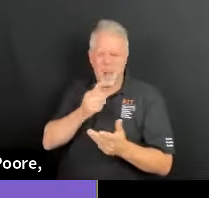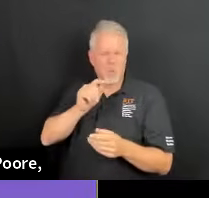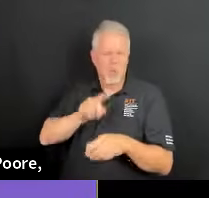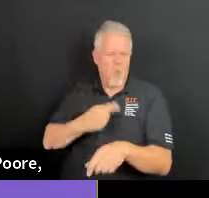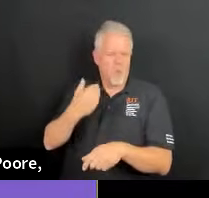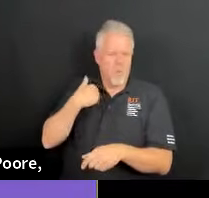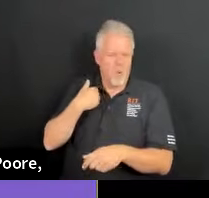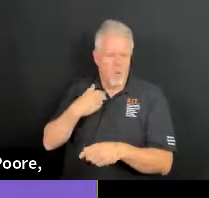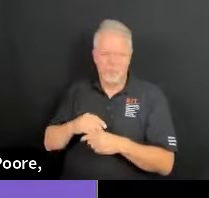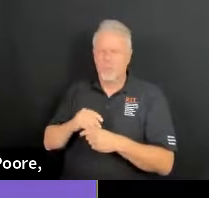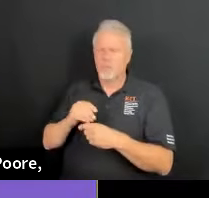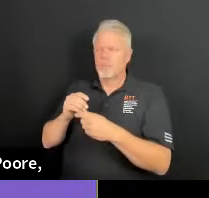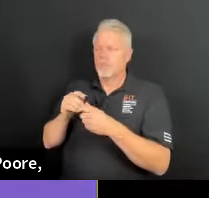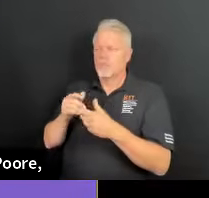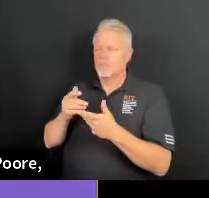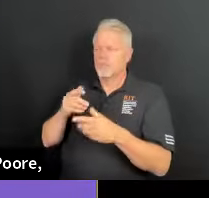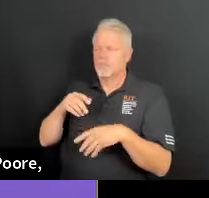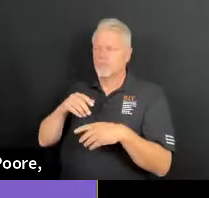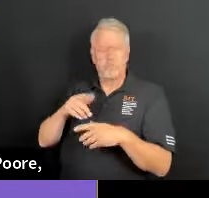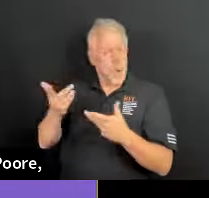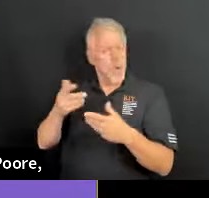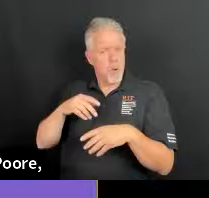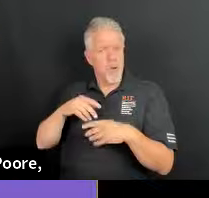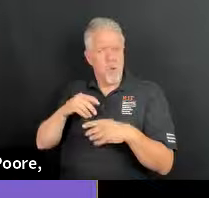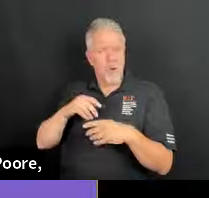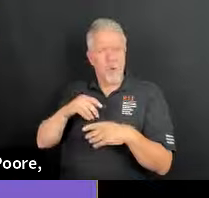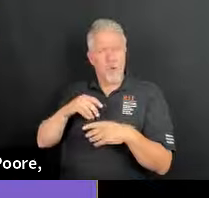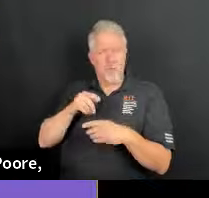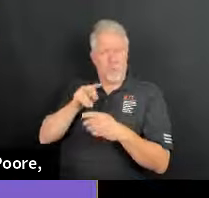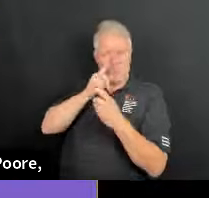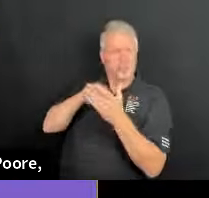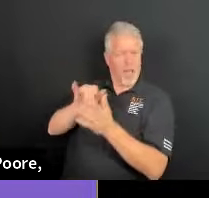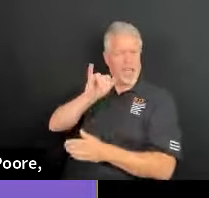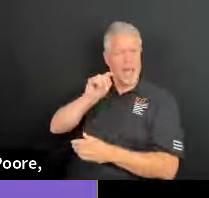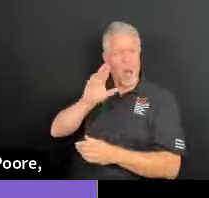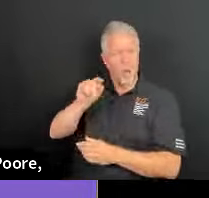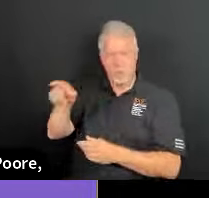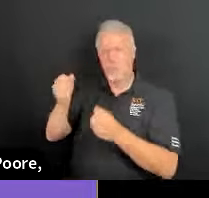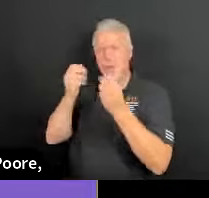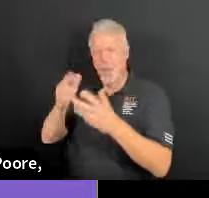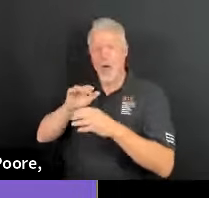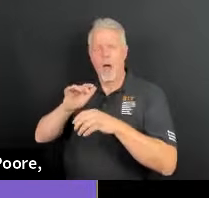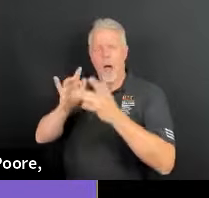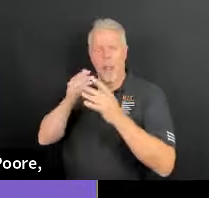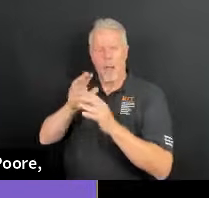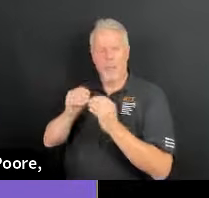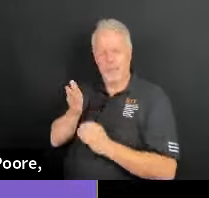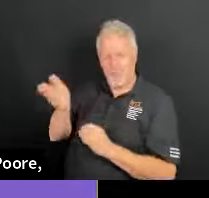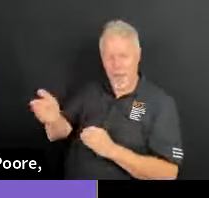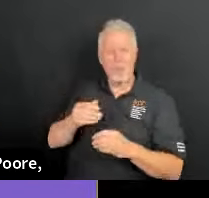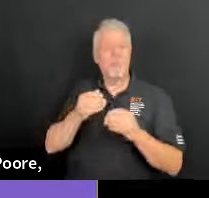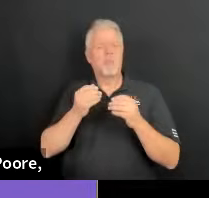list. We're definitely working on it, but it was established there not too long ago. So go ahead and check it